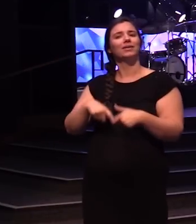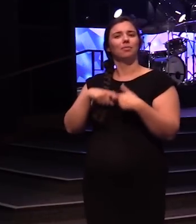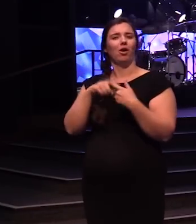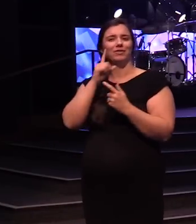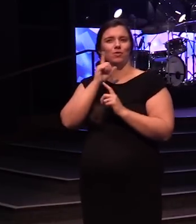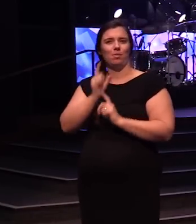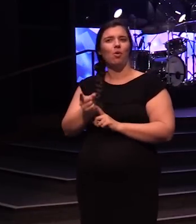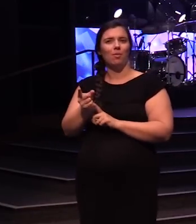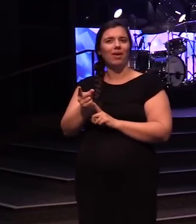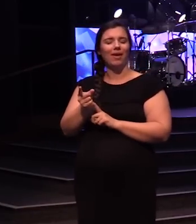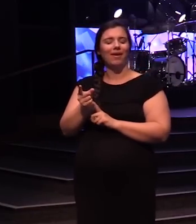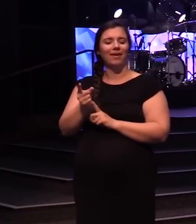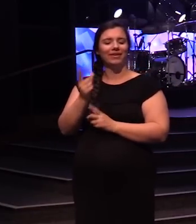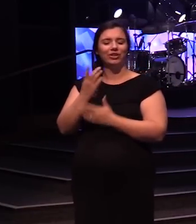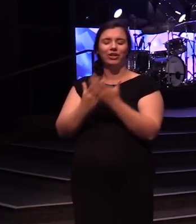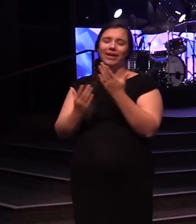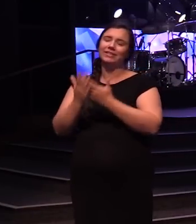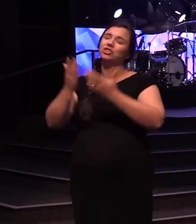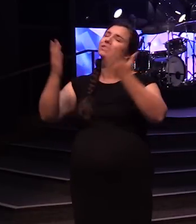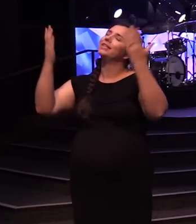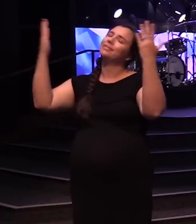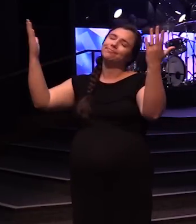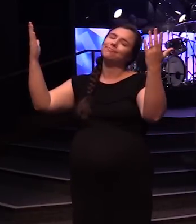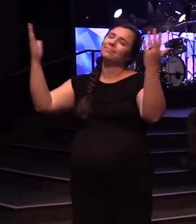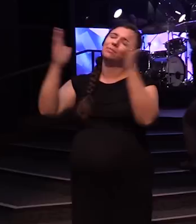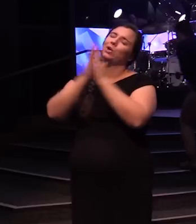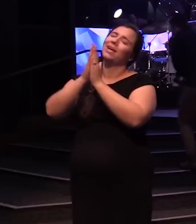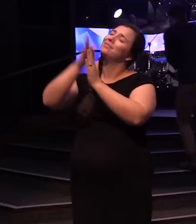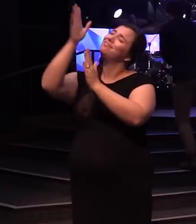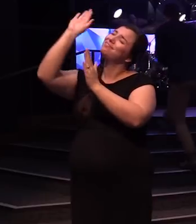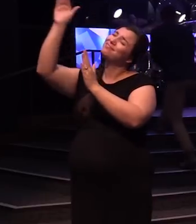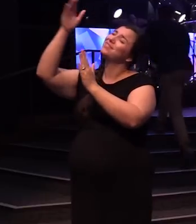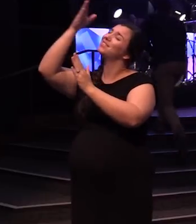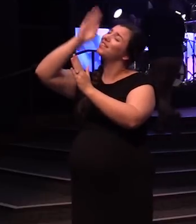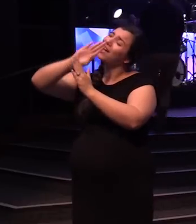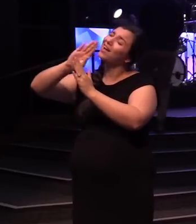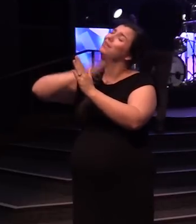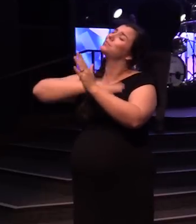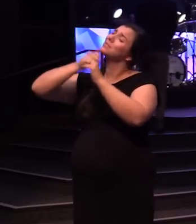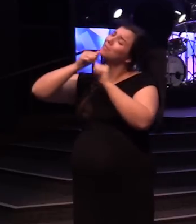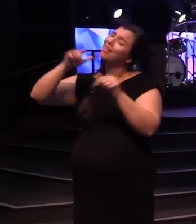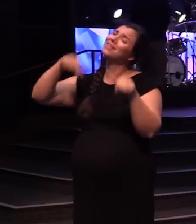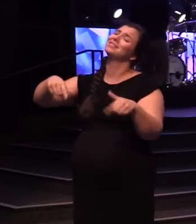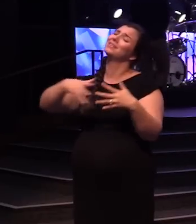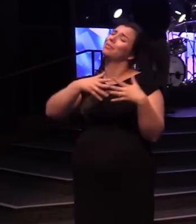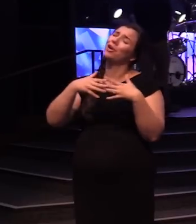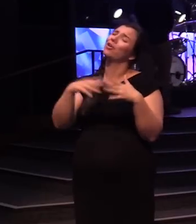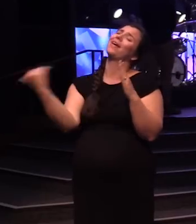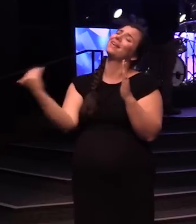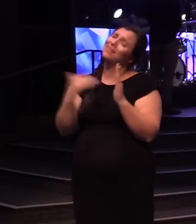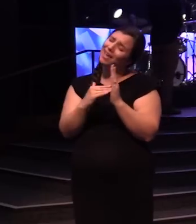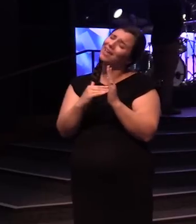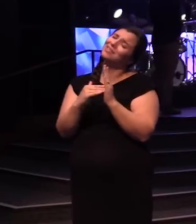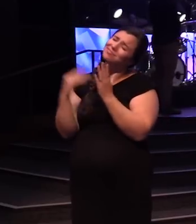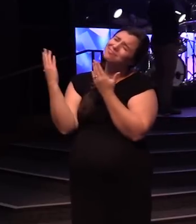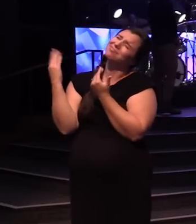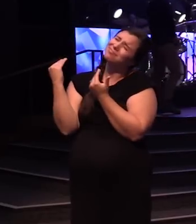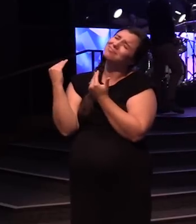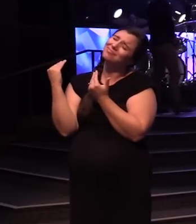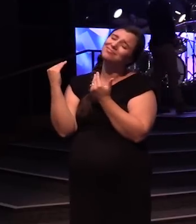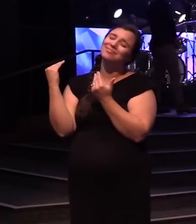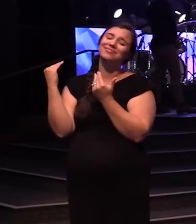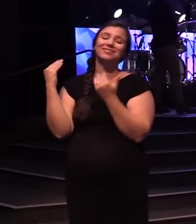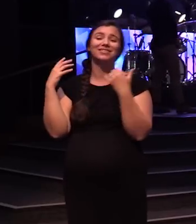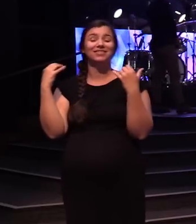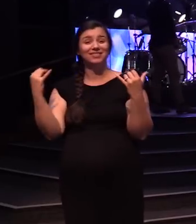somewhere and lift your arms heavenward and just pray, God, bless America again. Now may the